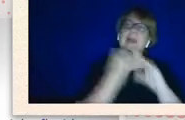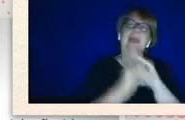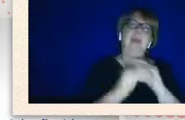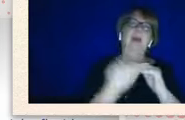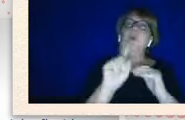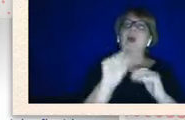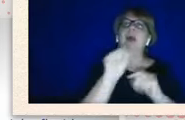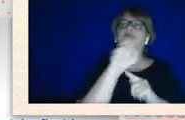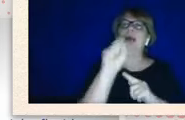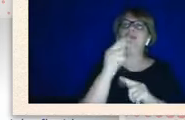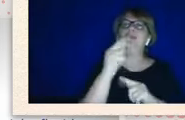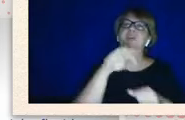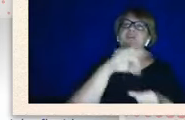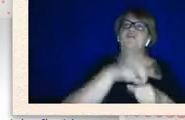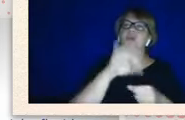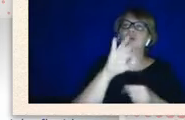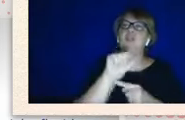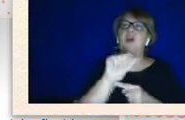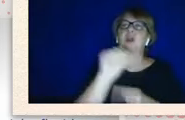accessthevoteflorida,